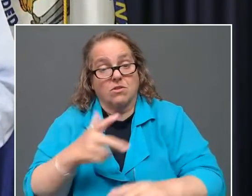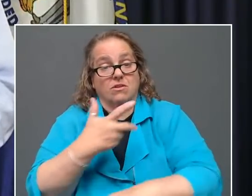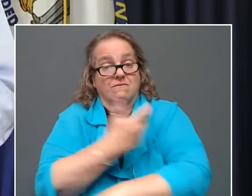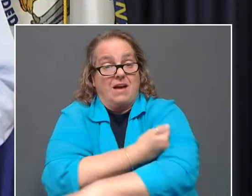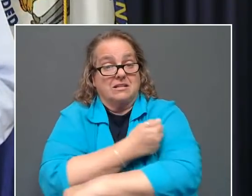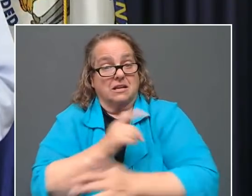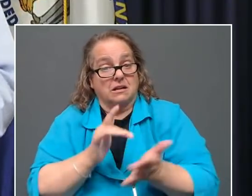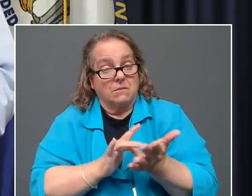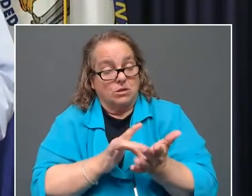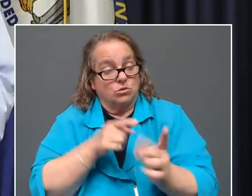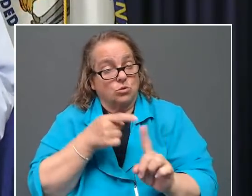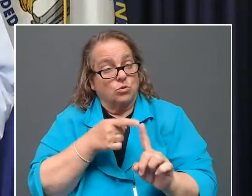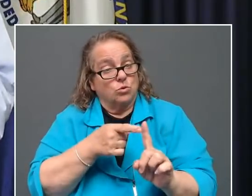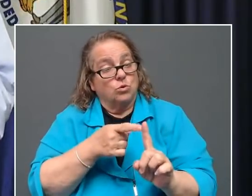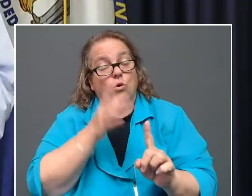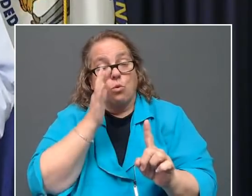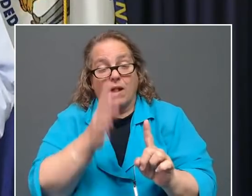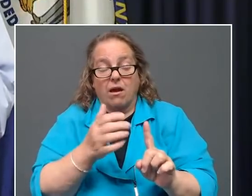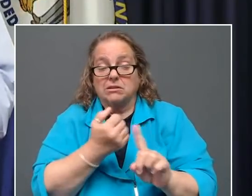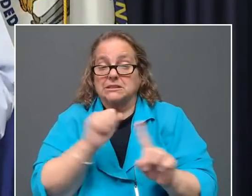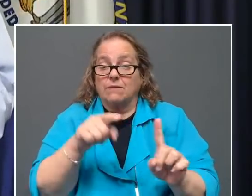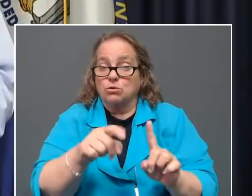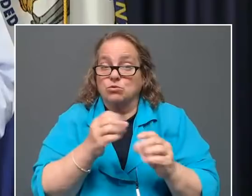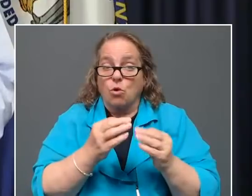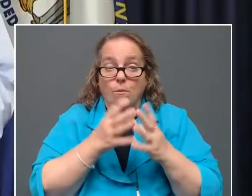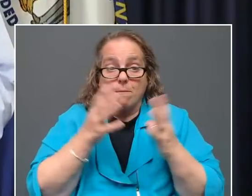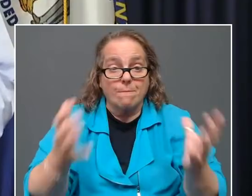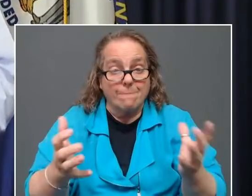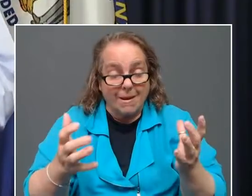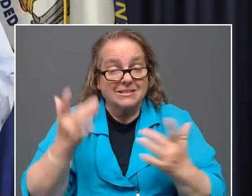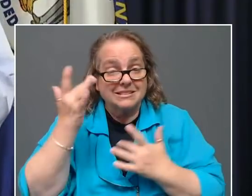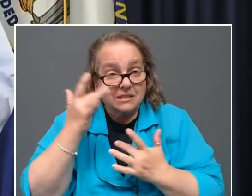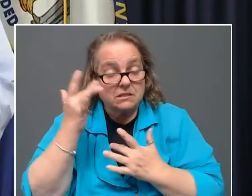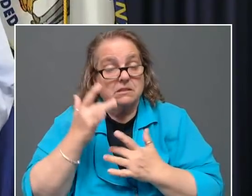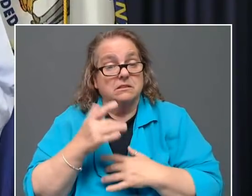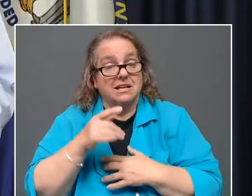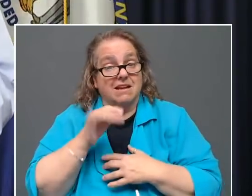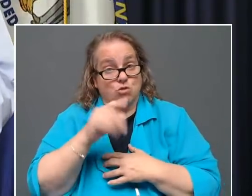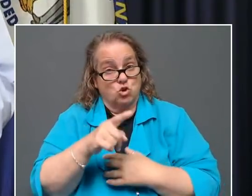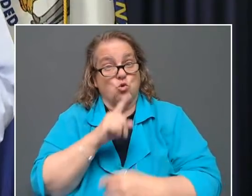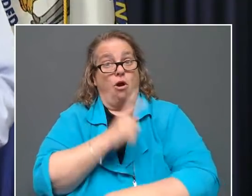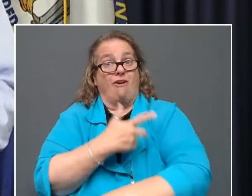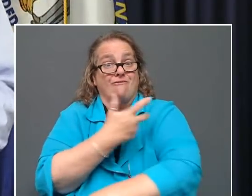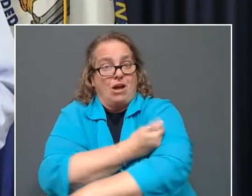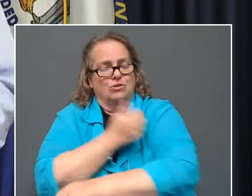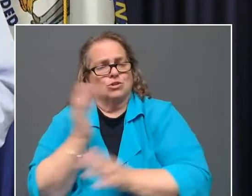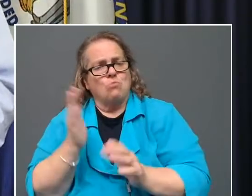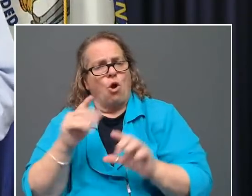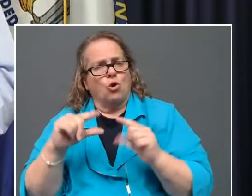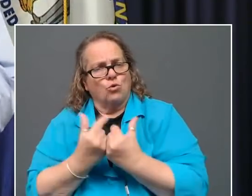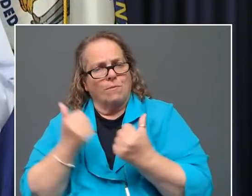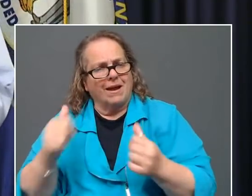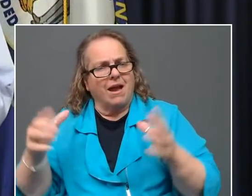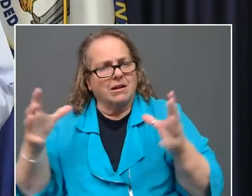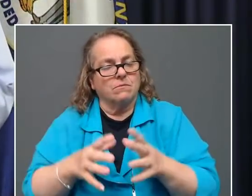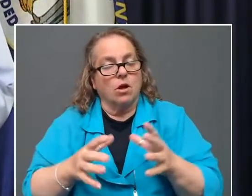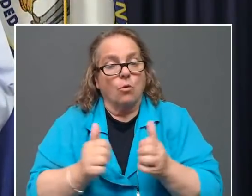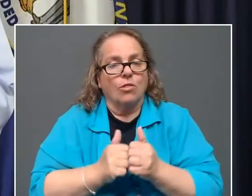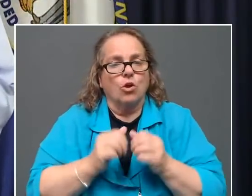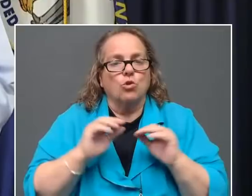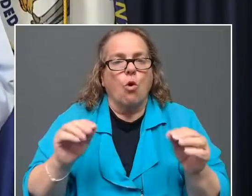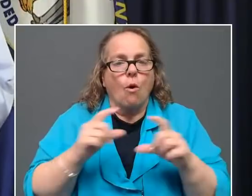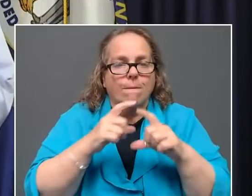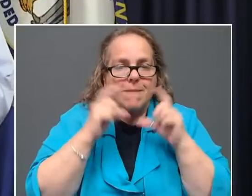vaccinated. If you're vaccinated, you get together in small groups of other vaccinated people without masks. If you're